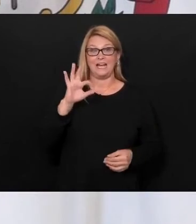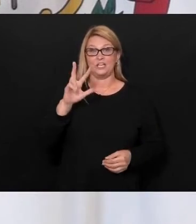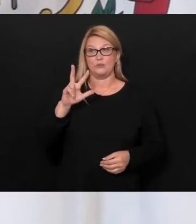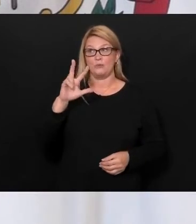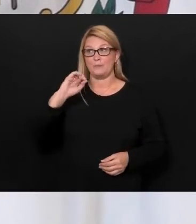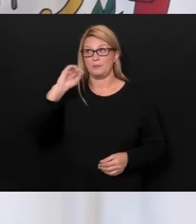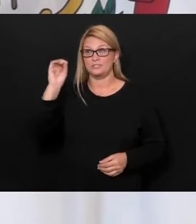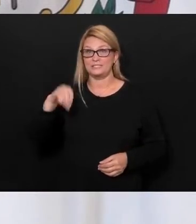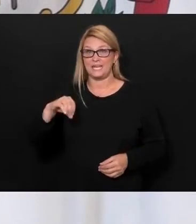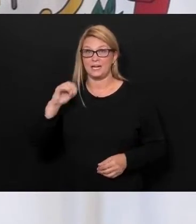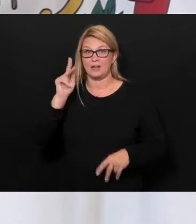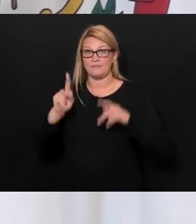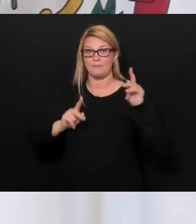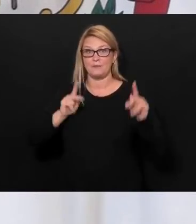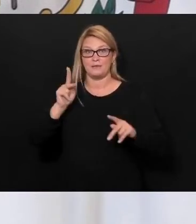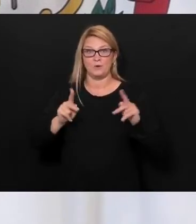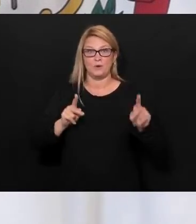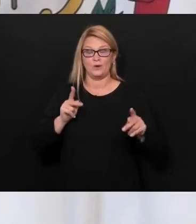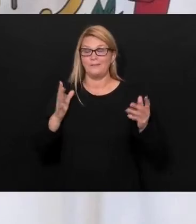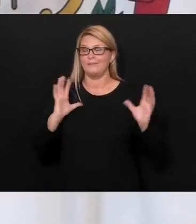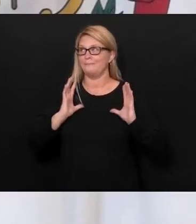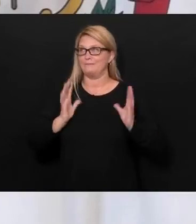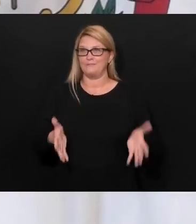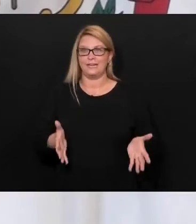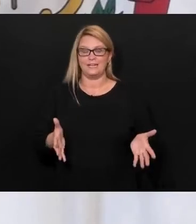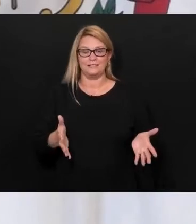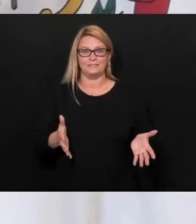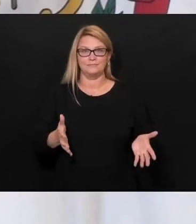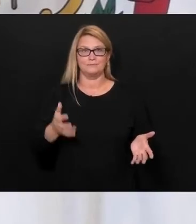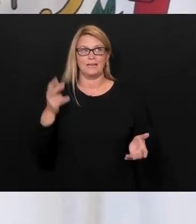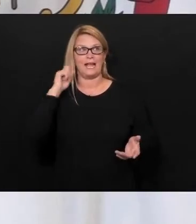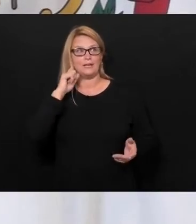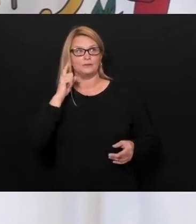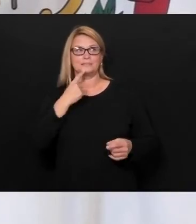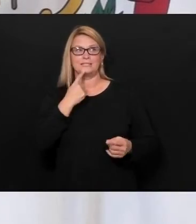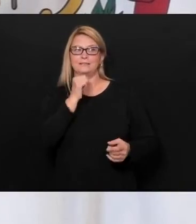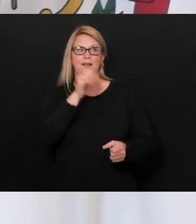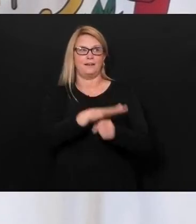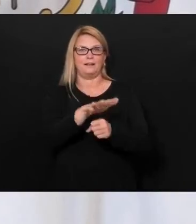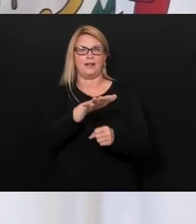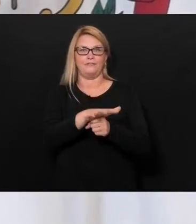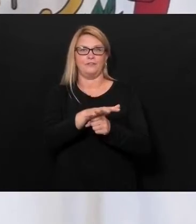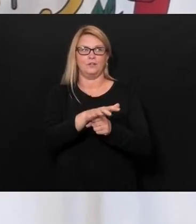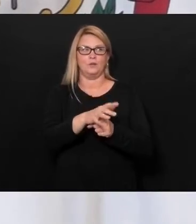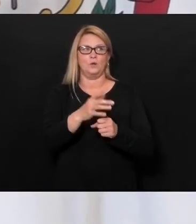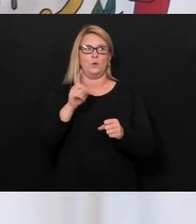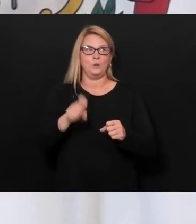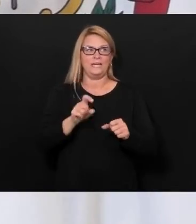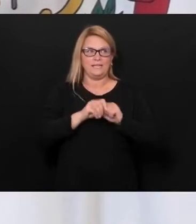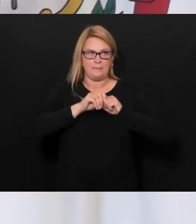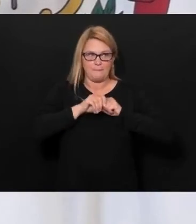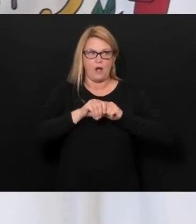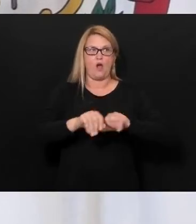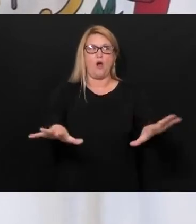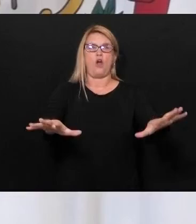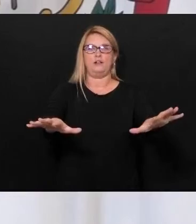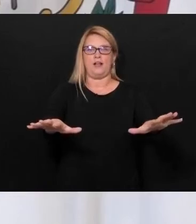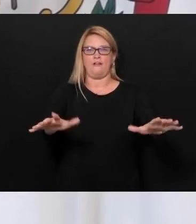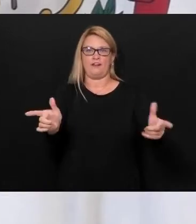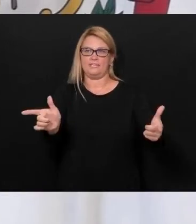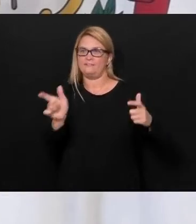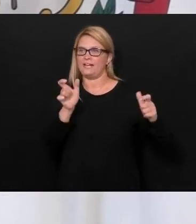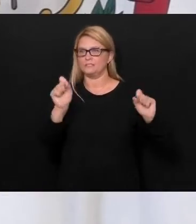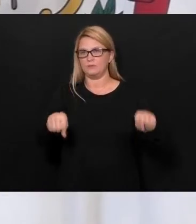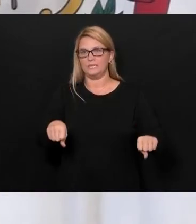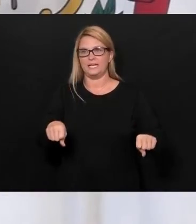93.9%, that would be great. I'd pat them on the back and I'd say it's not good enough. We've got to get them all out, and we got to just keep doing it and